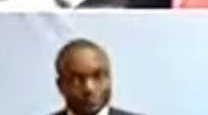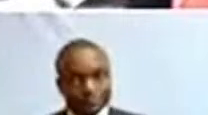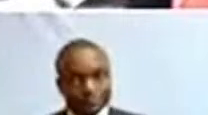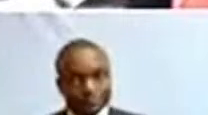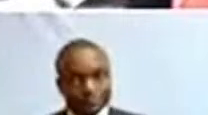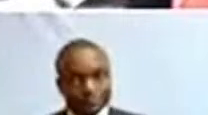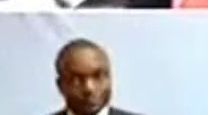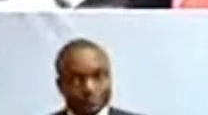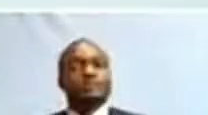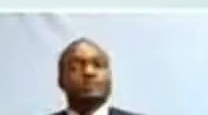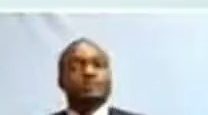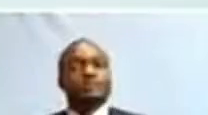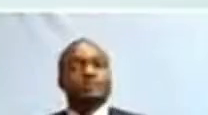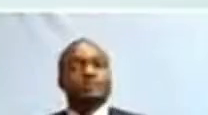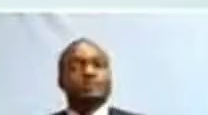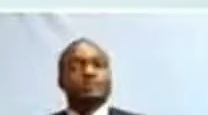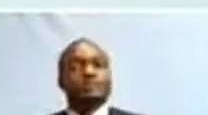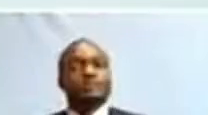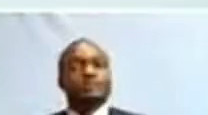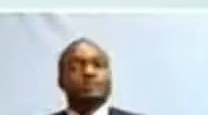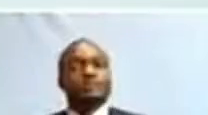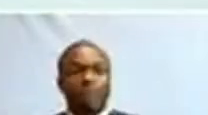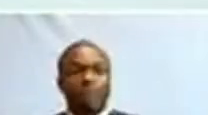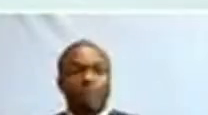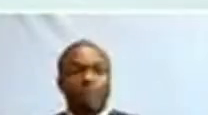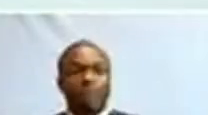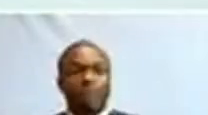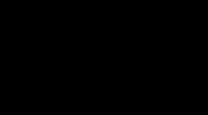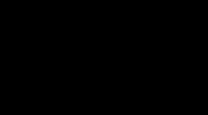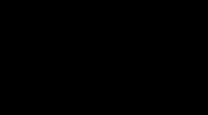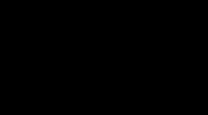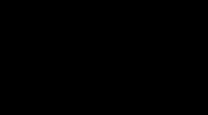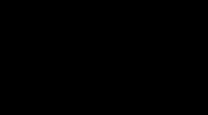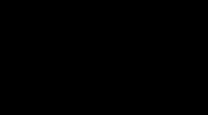to the internal auditor, the D.